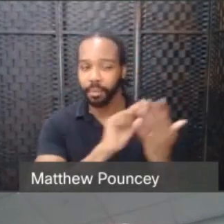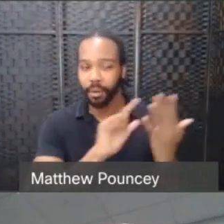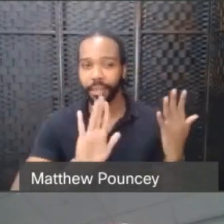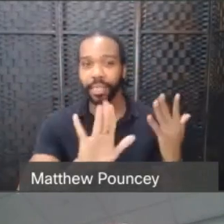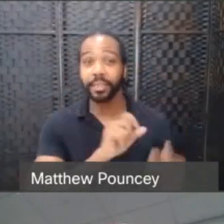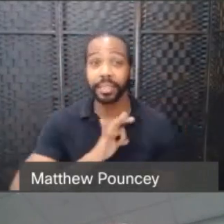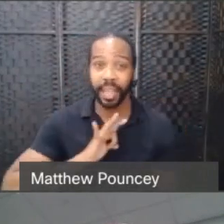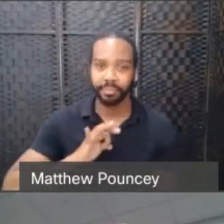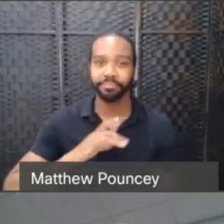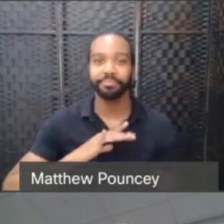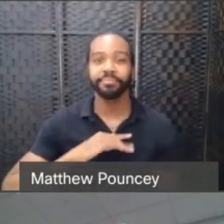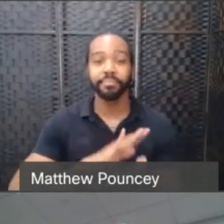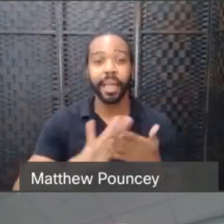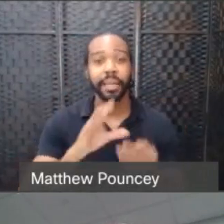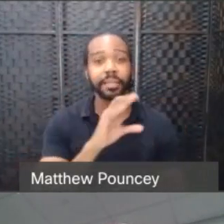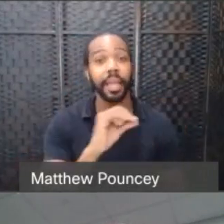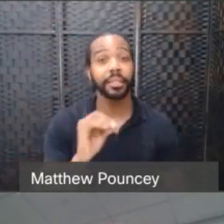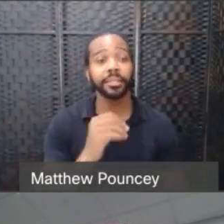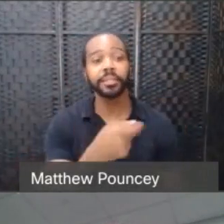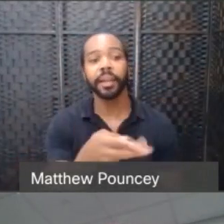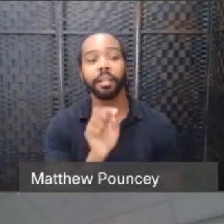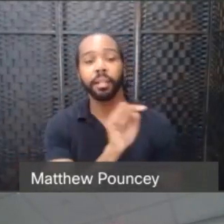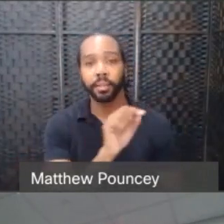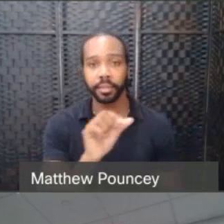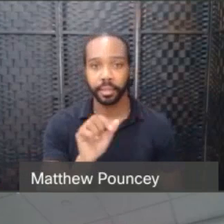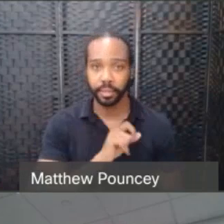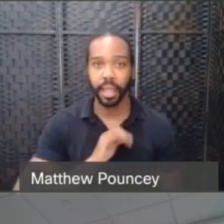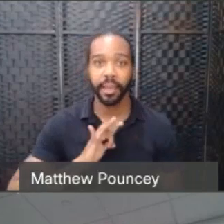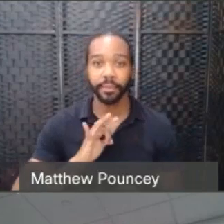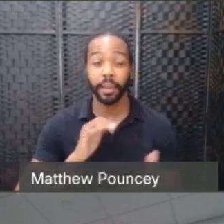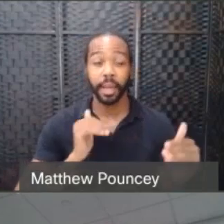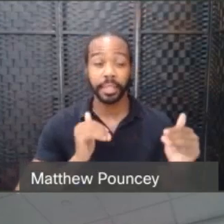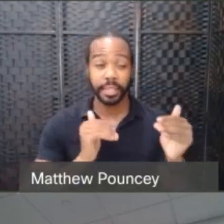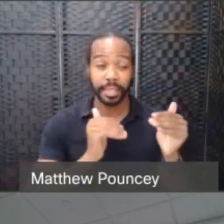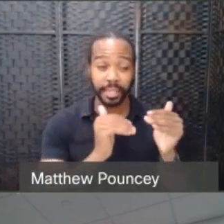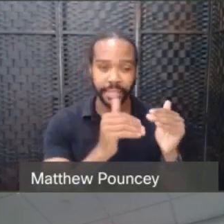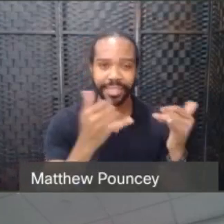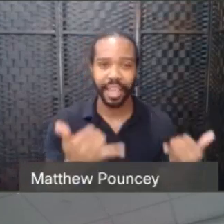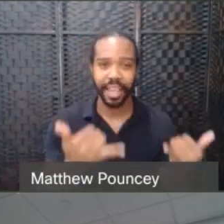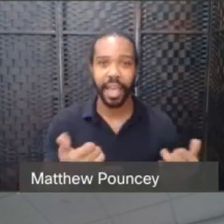exciting. And we have several staff that are getting closer and closer as we speak. So,